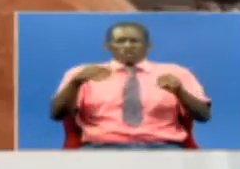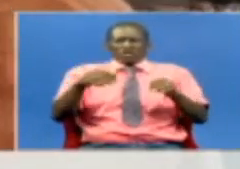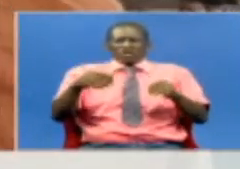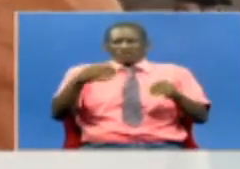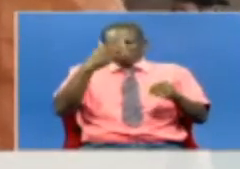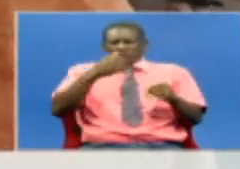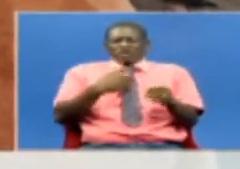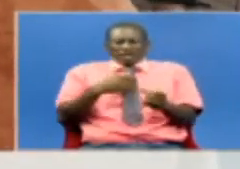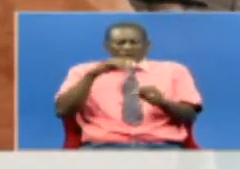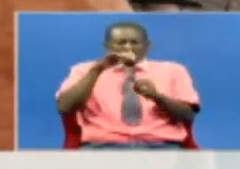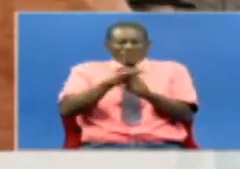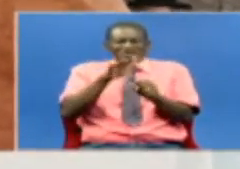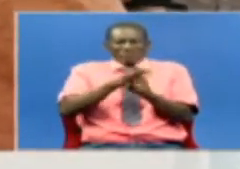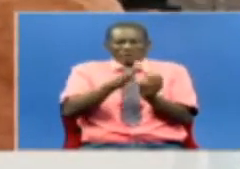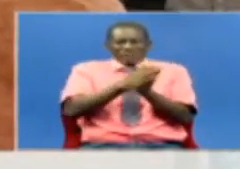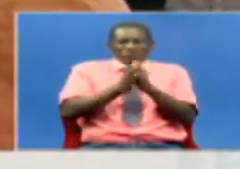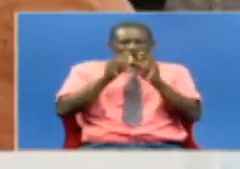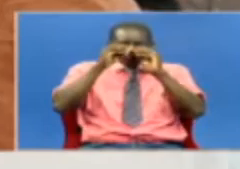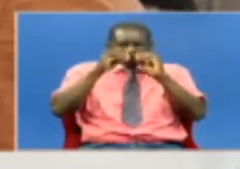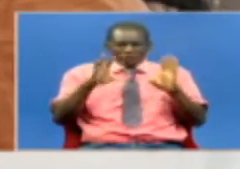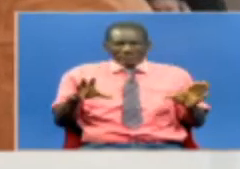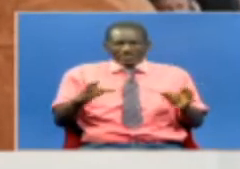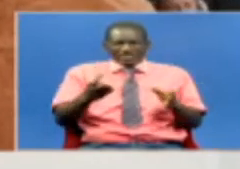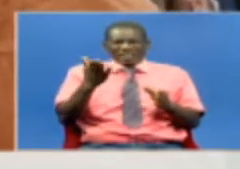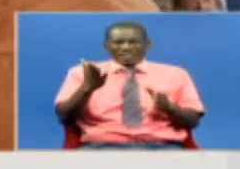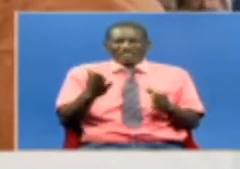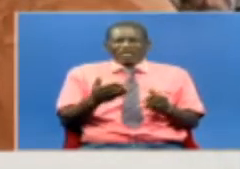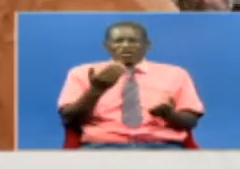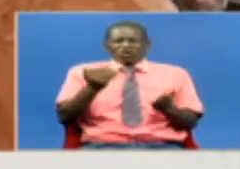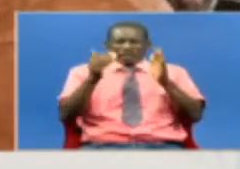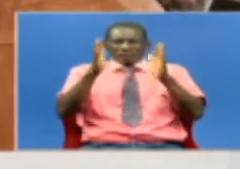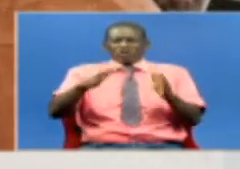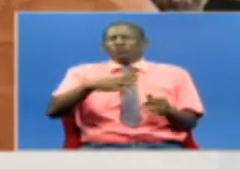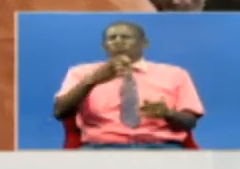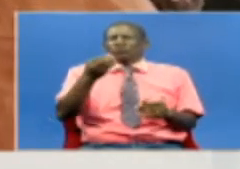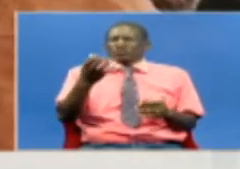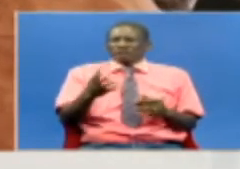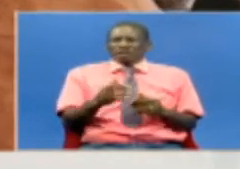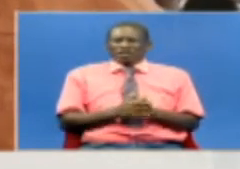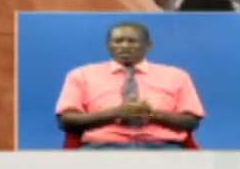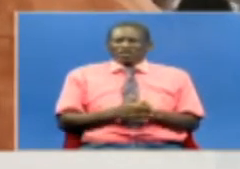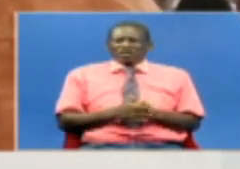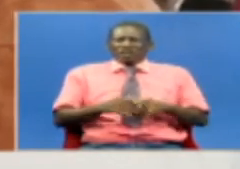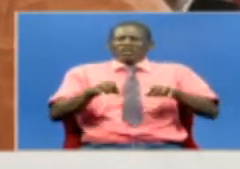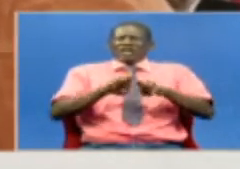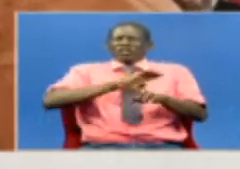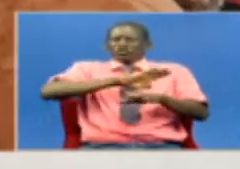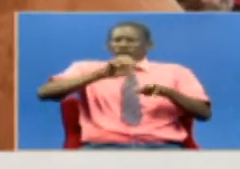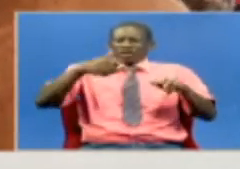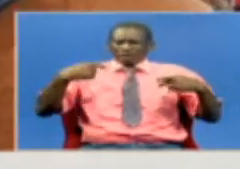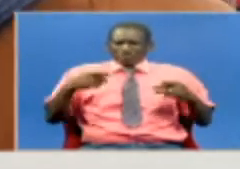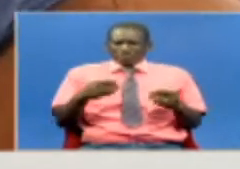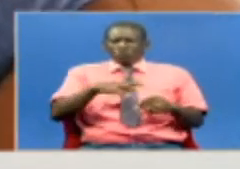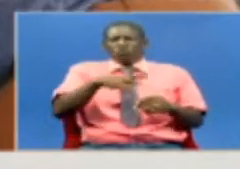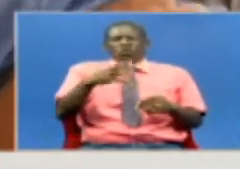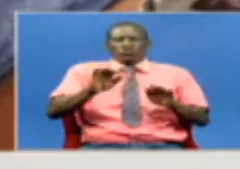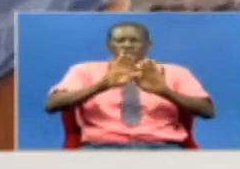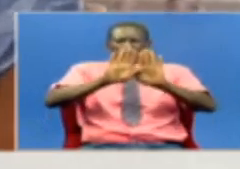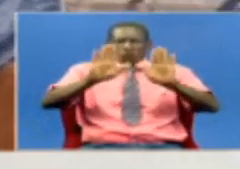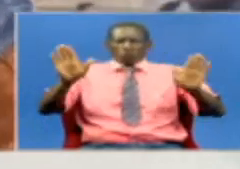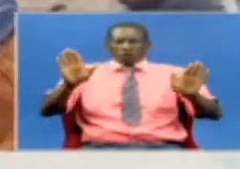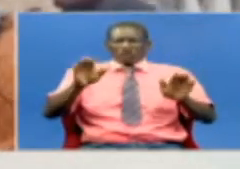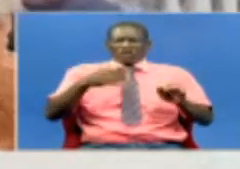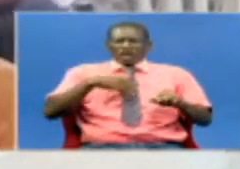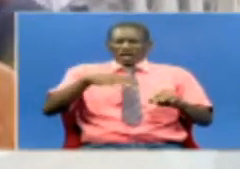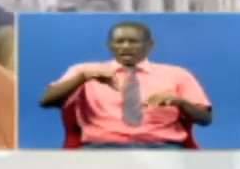so many stories of blessings to anyone who goes there. Just like everyone else who goes to the wall, I